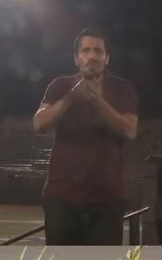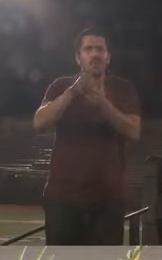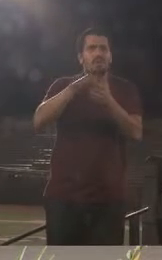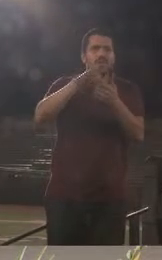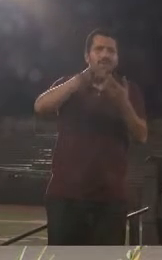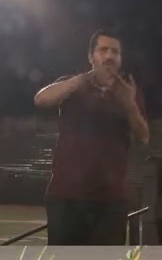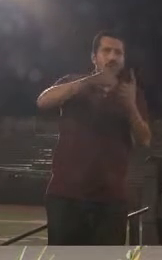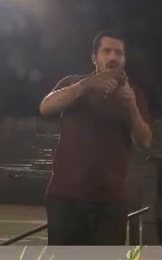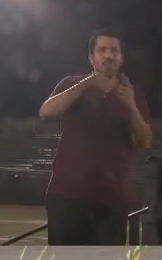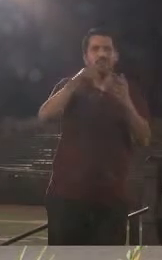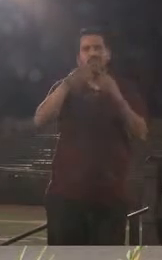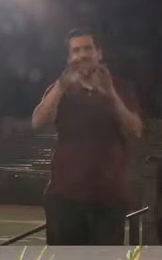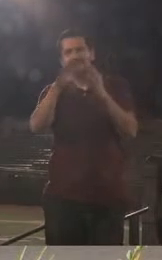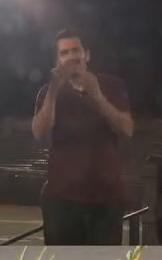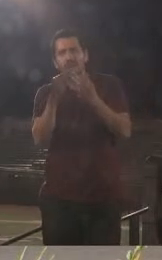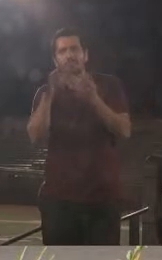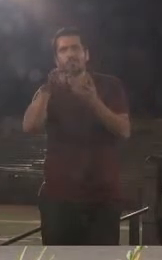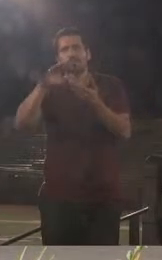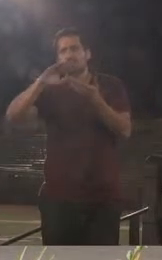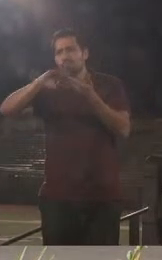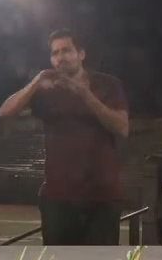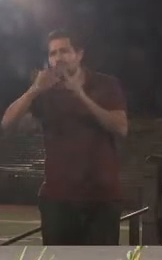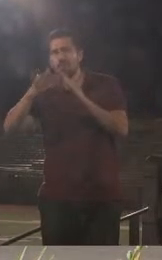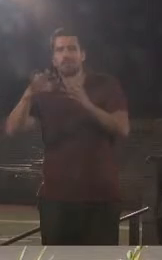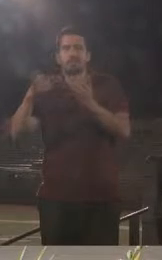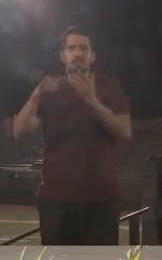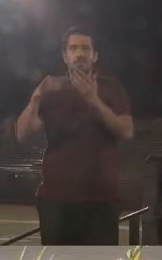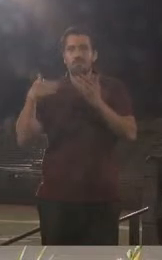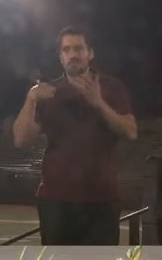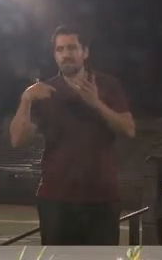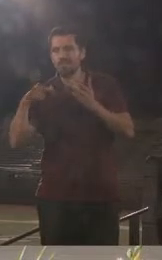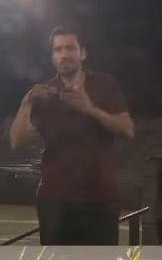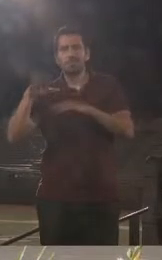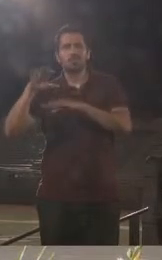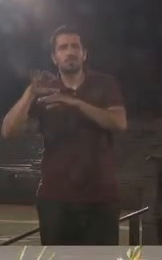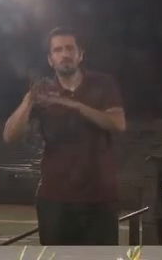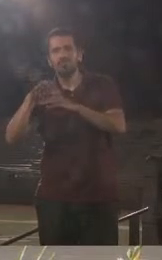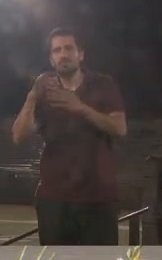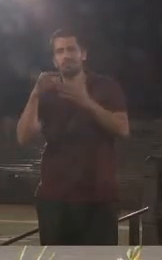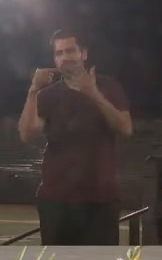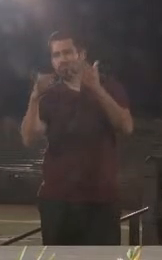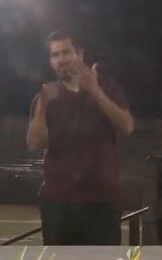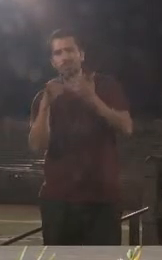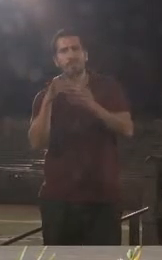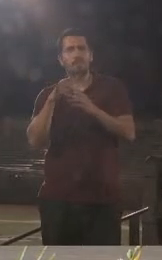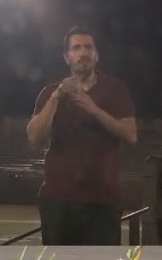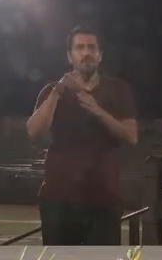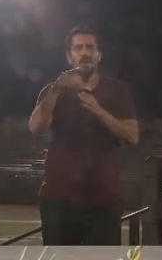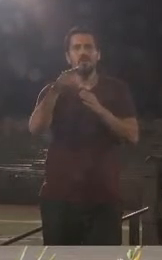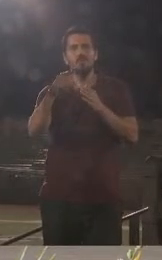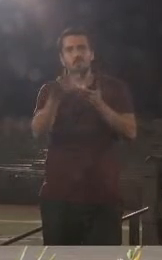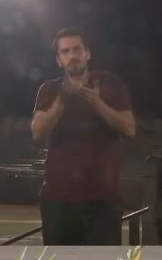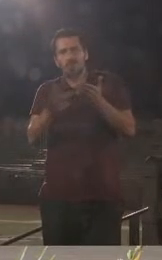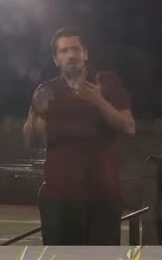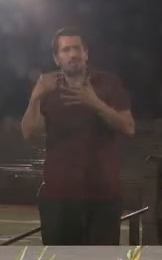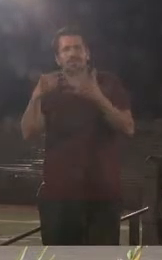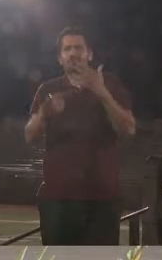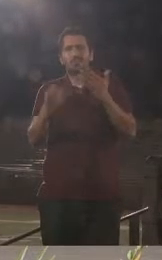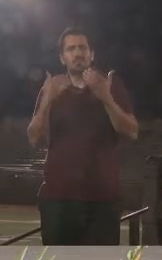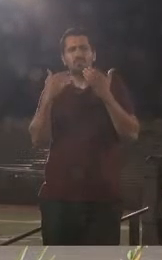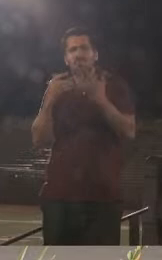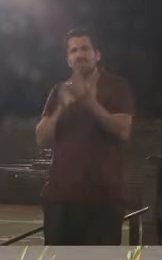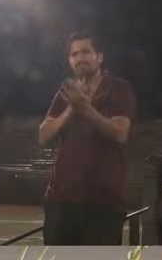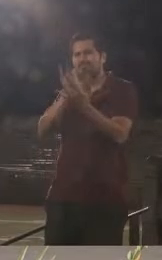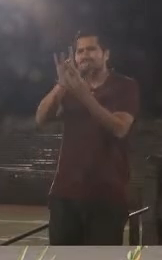friends, family, your faith community, or professional resources. Be vigilant in looking out for one